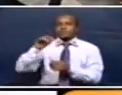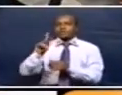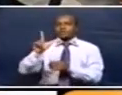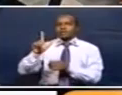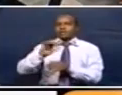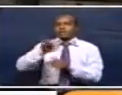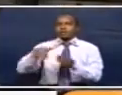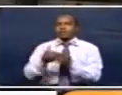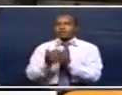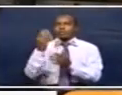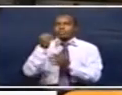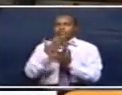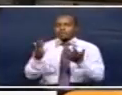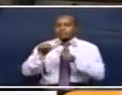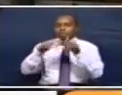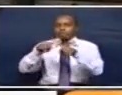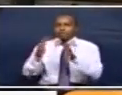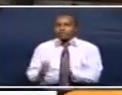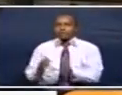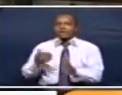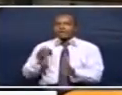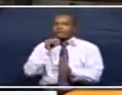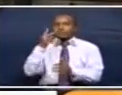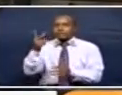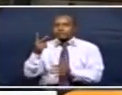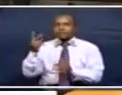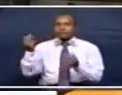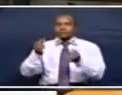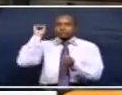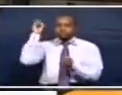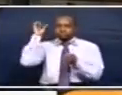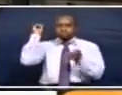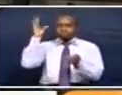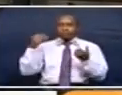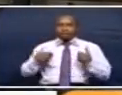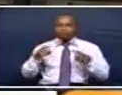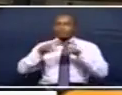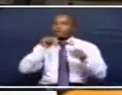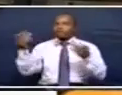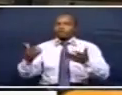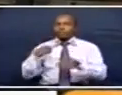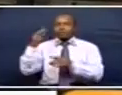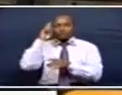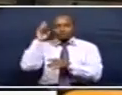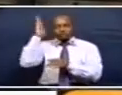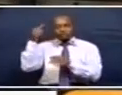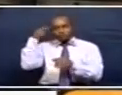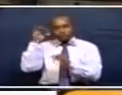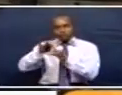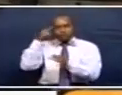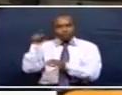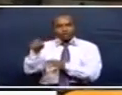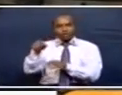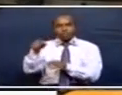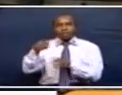those beautiful things about farmers, I have not seen. Tractors are there, but not available. The only reason I will vote Mutua is the